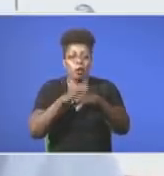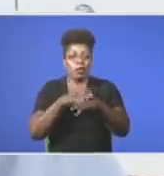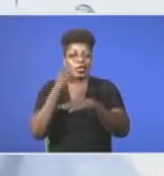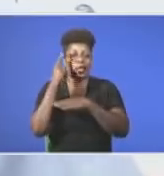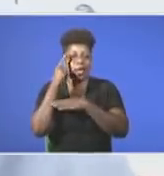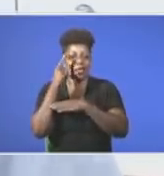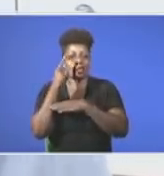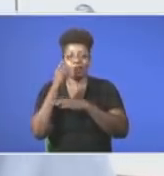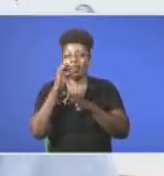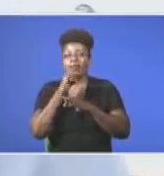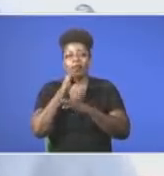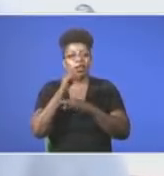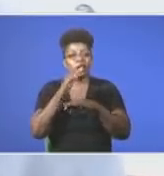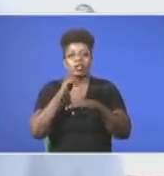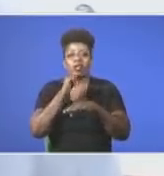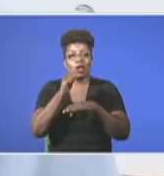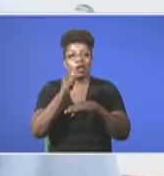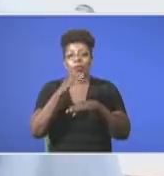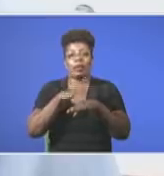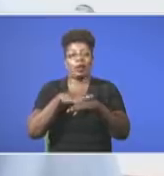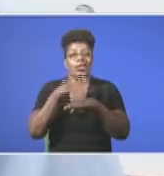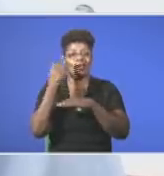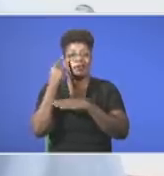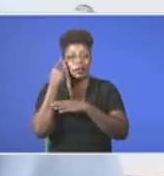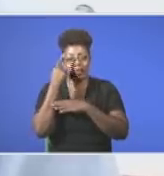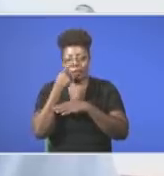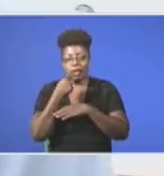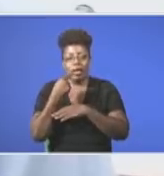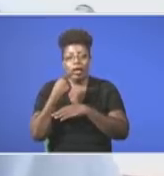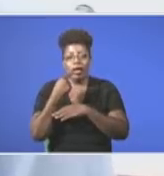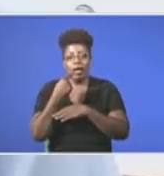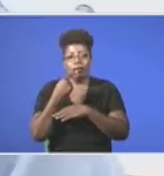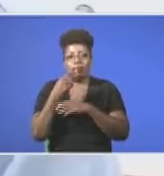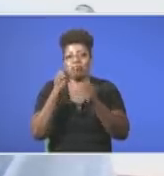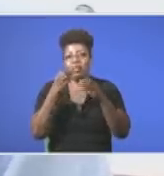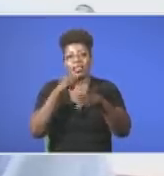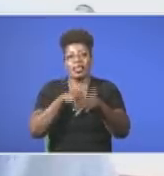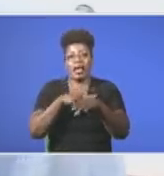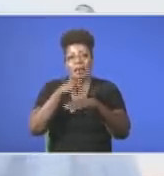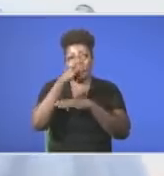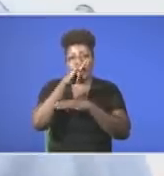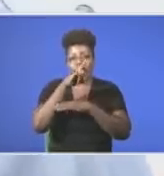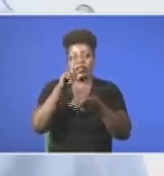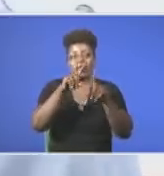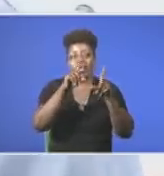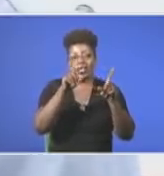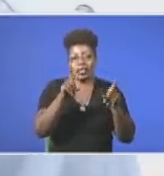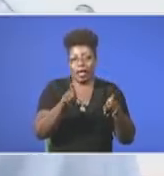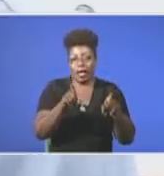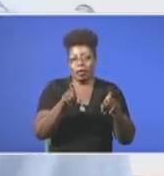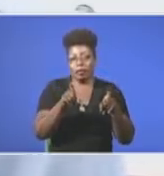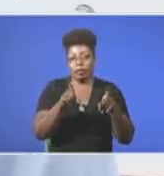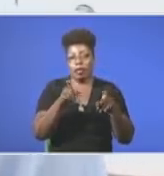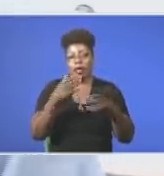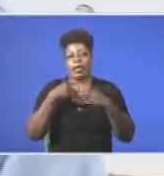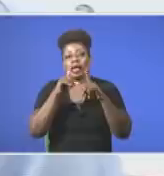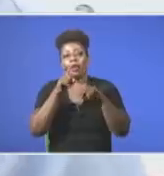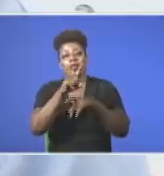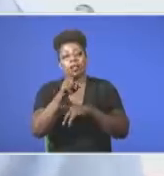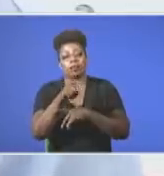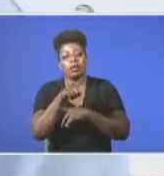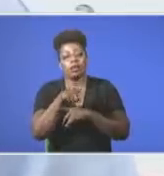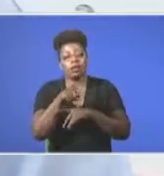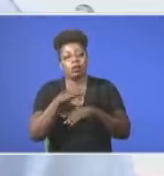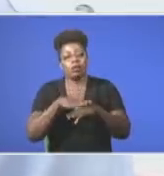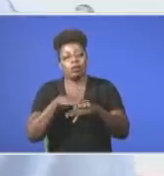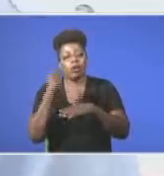wear them. Let's face it. Most of the times I have kids come in for examinations, and you ask them, are you wearing your